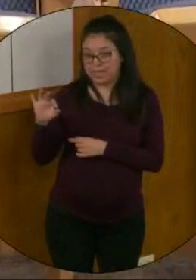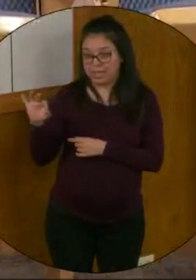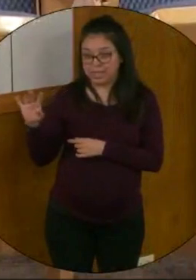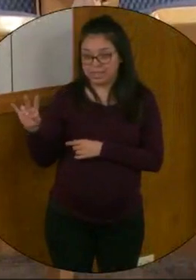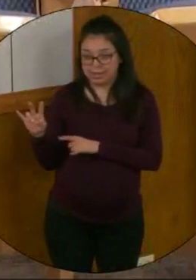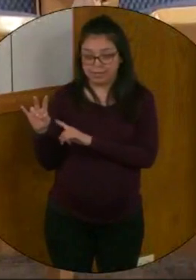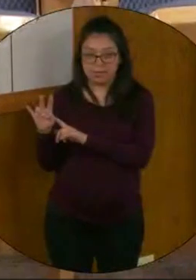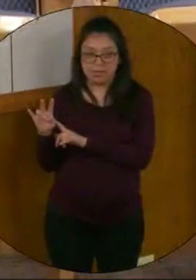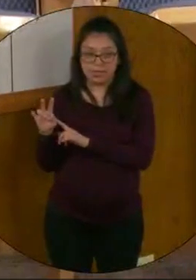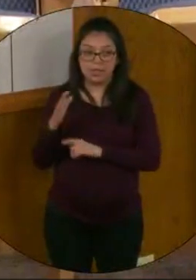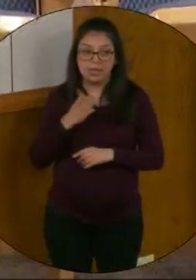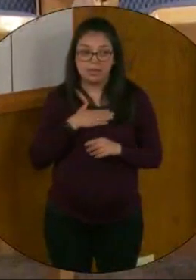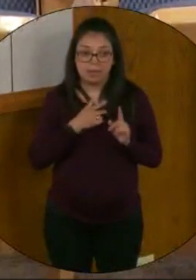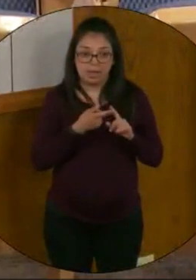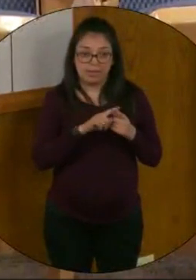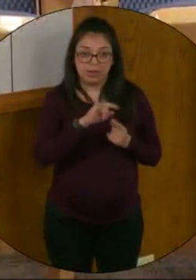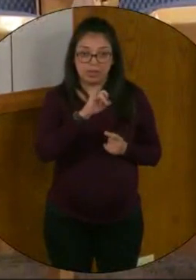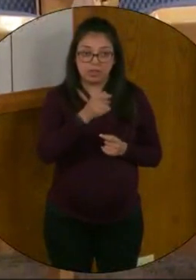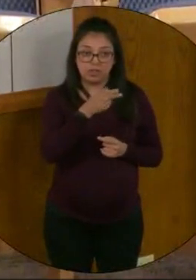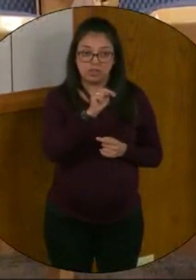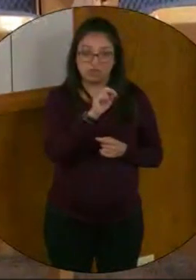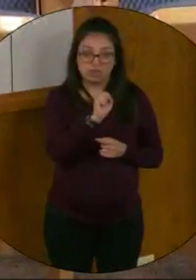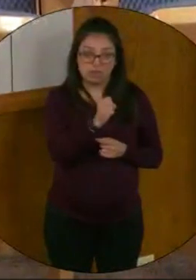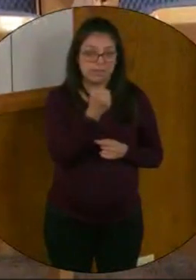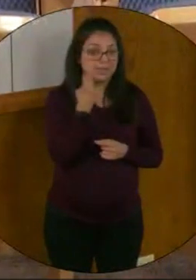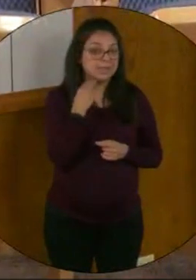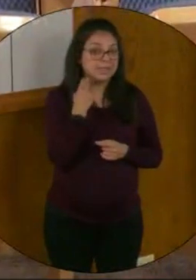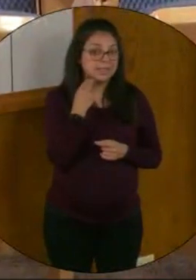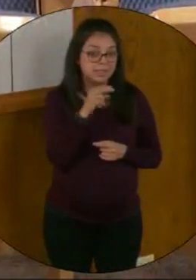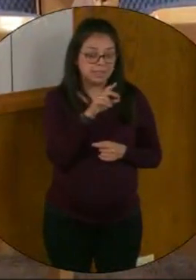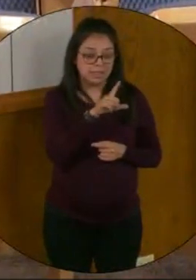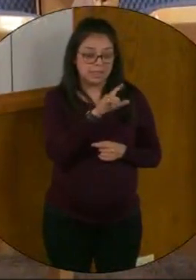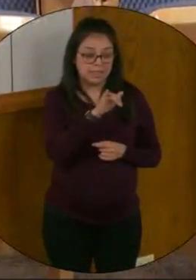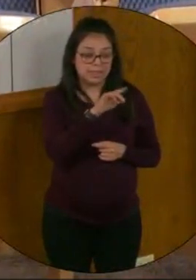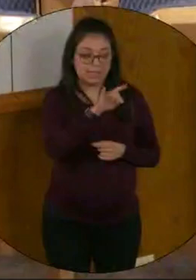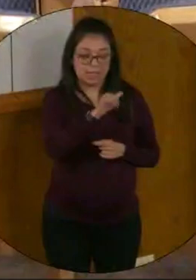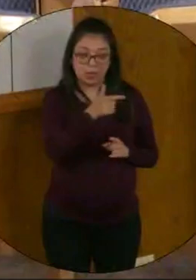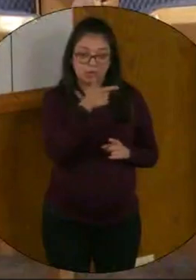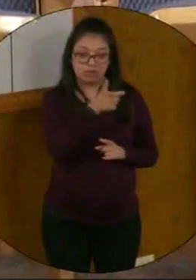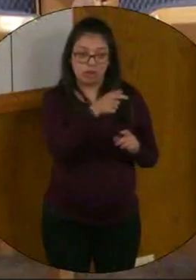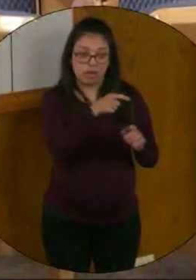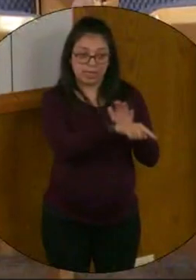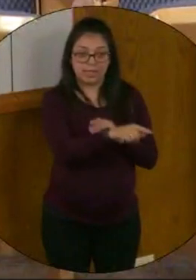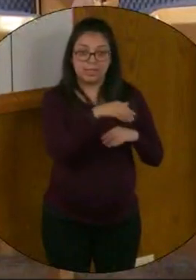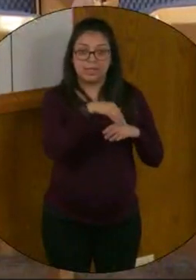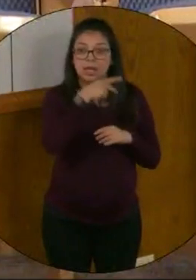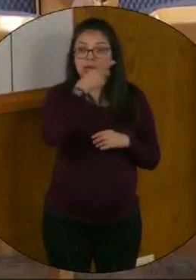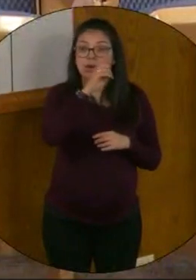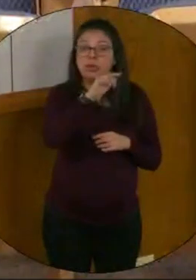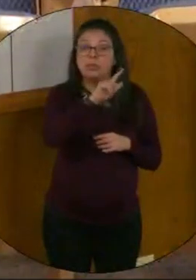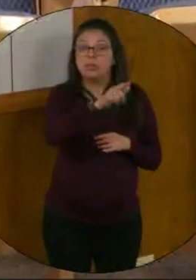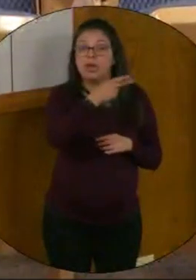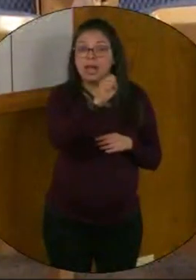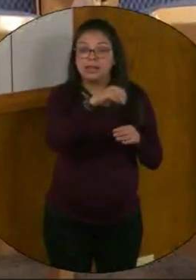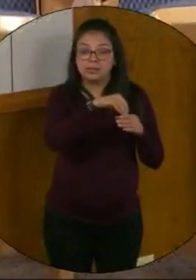1997, my friend John's niece, Lydia, was shot and killed at Pearl High School in Pearl,